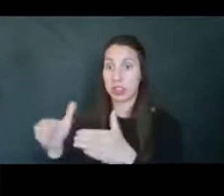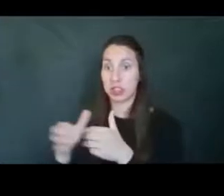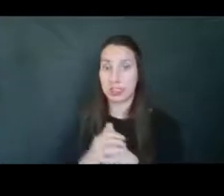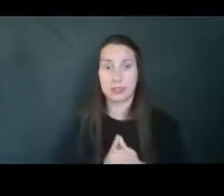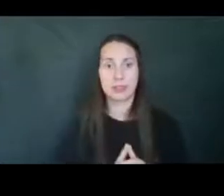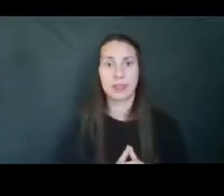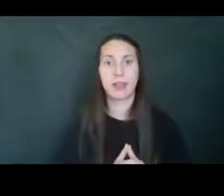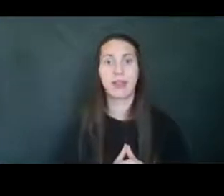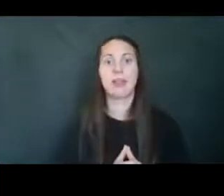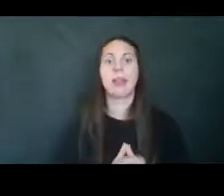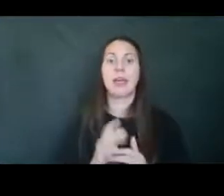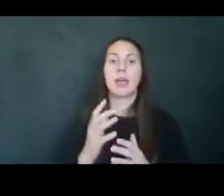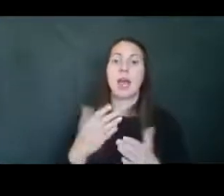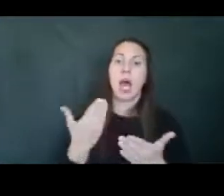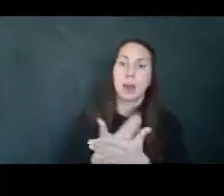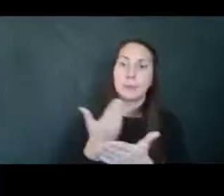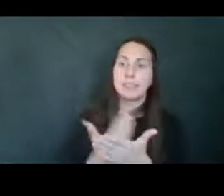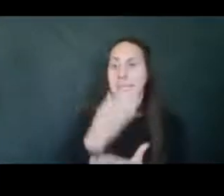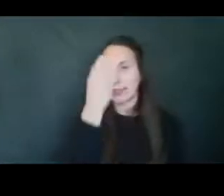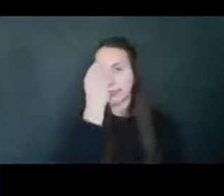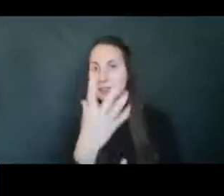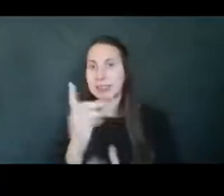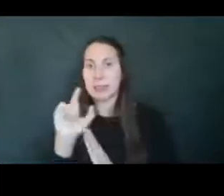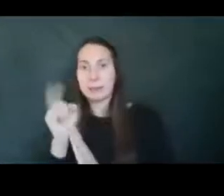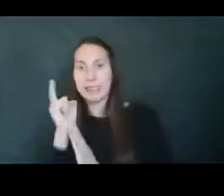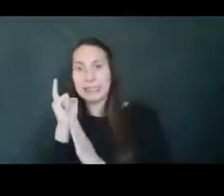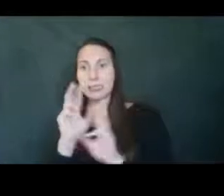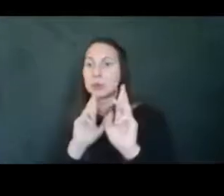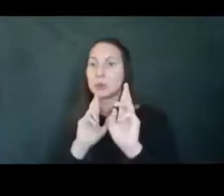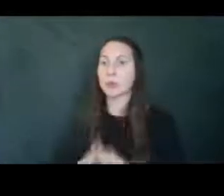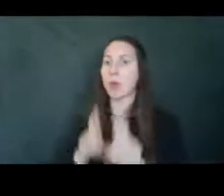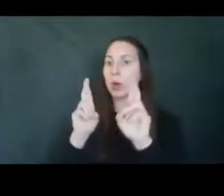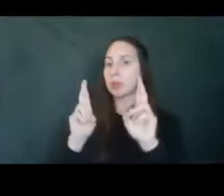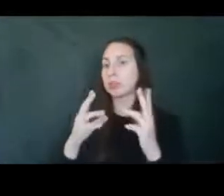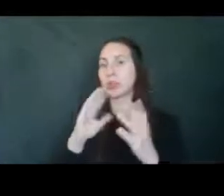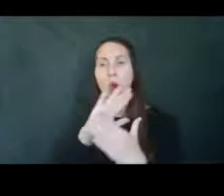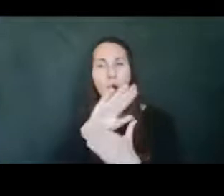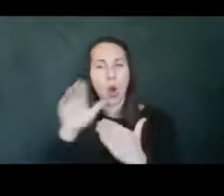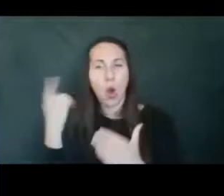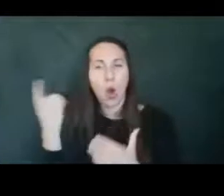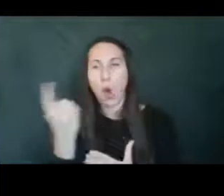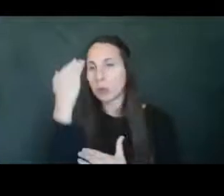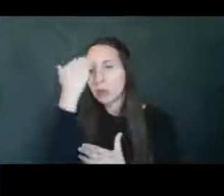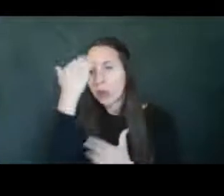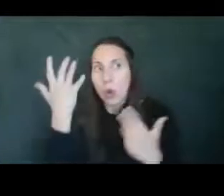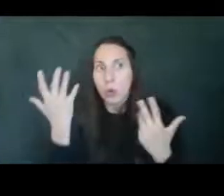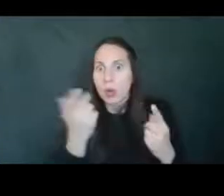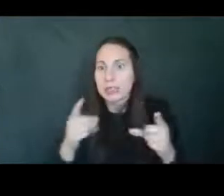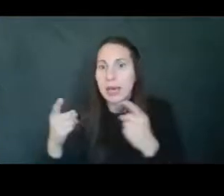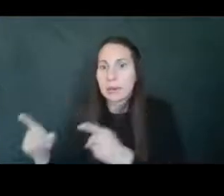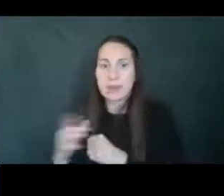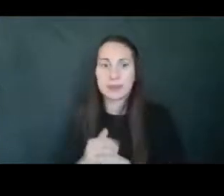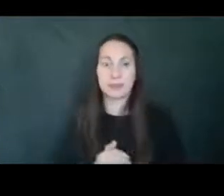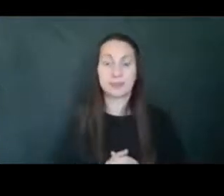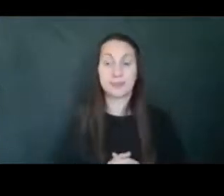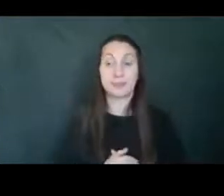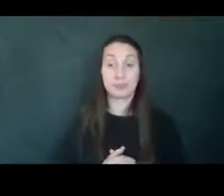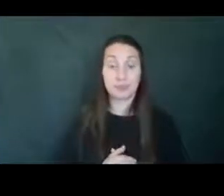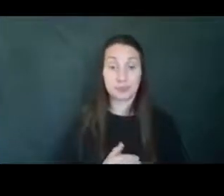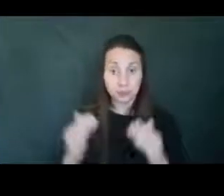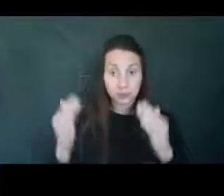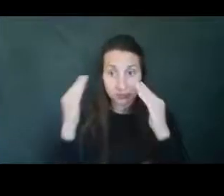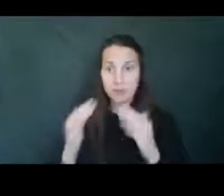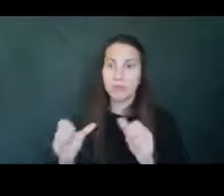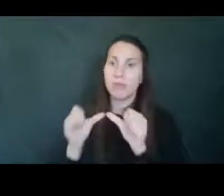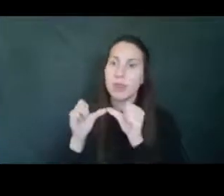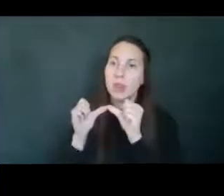partners and the community, you know, always knowing what was happening and having a place to respond. And ongoing contact